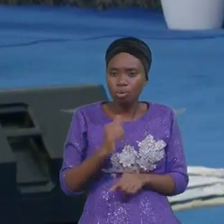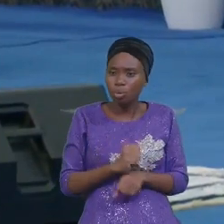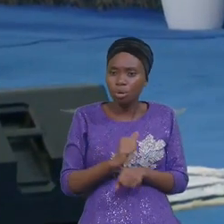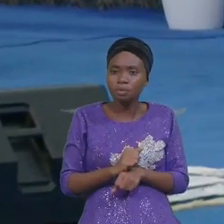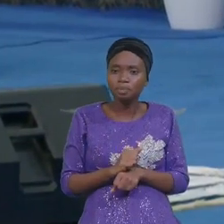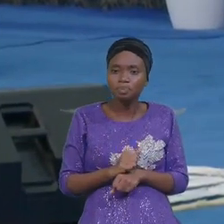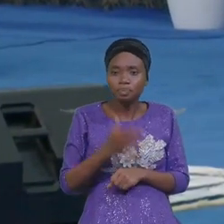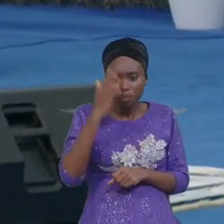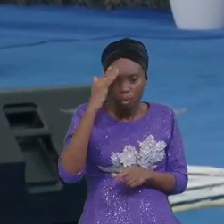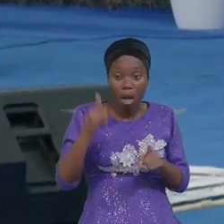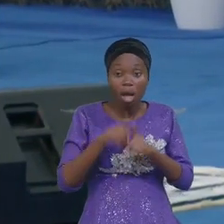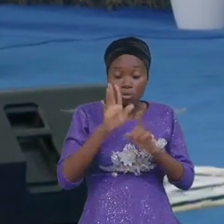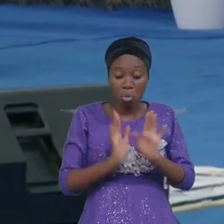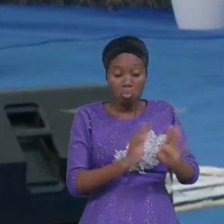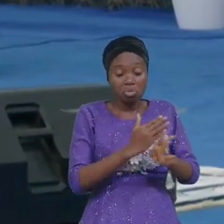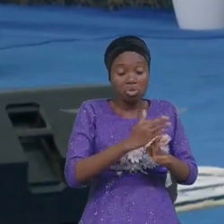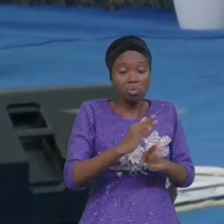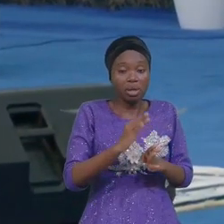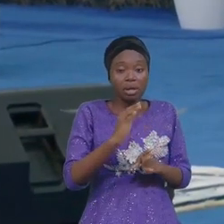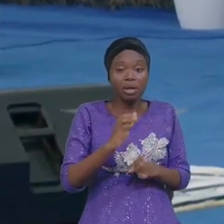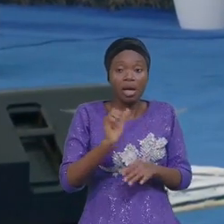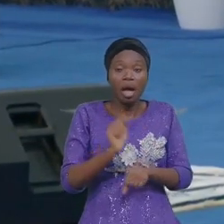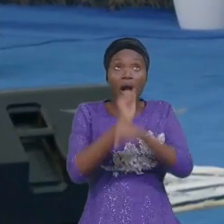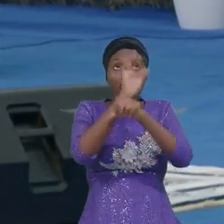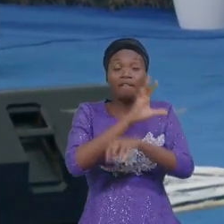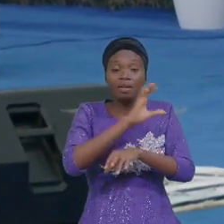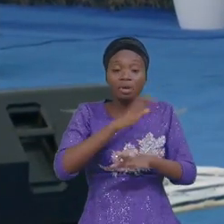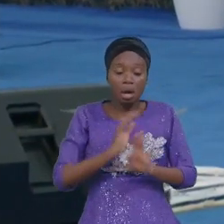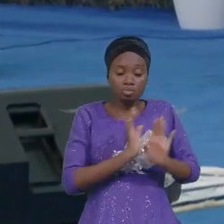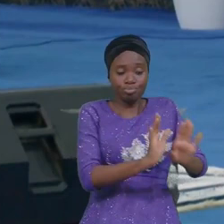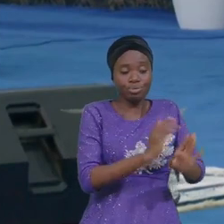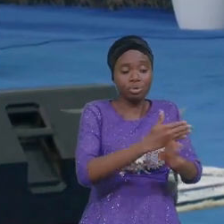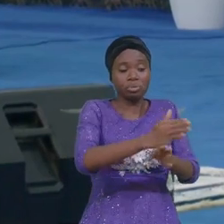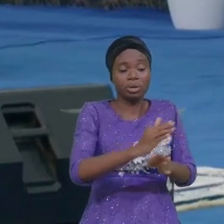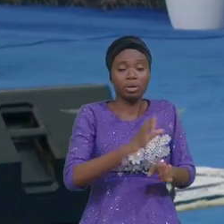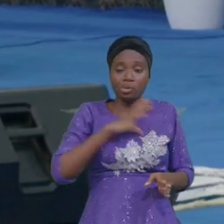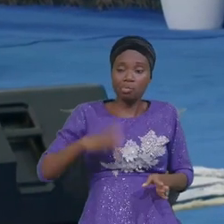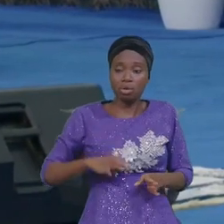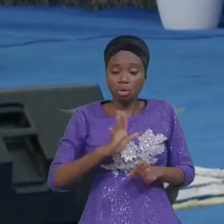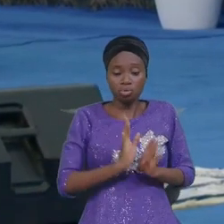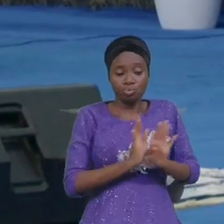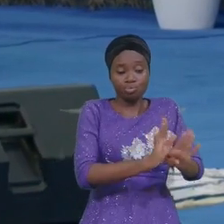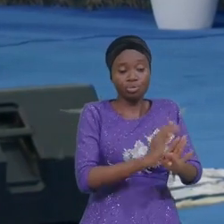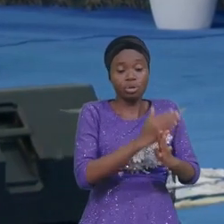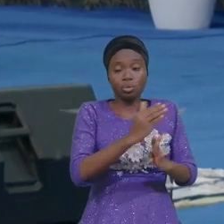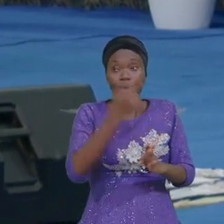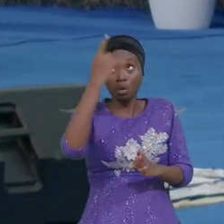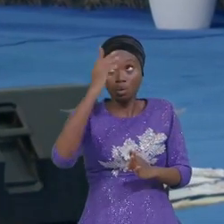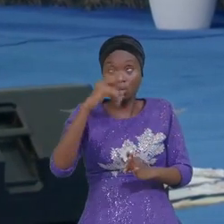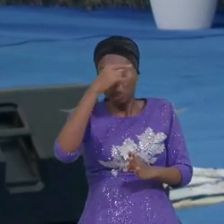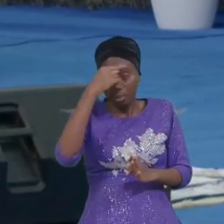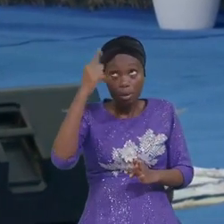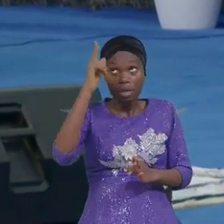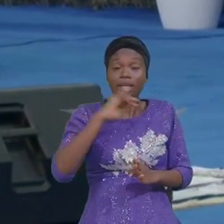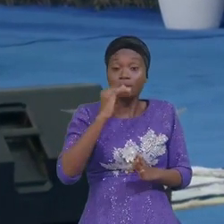you push away Calvary and push away Christ, you push away God, because it's God that